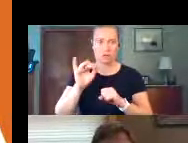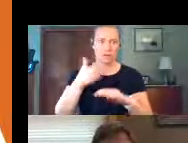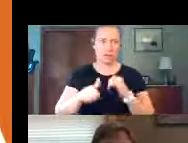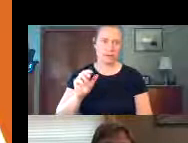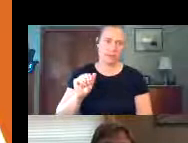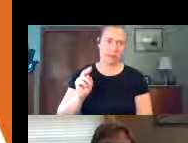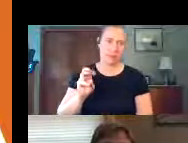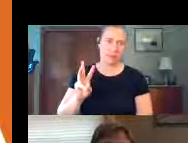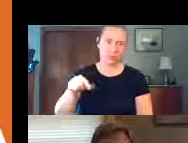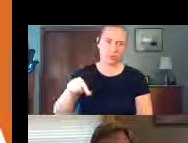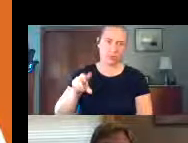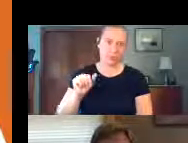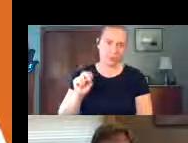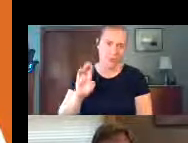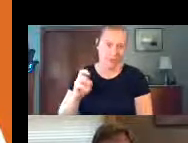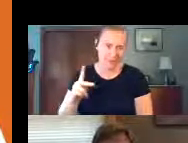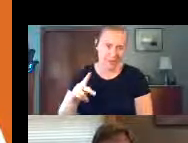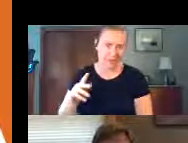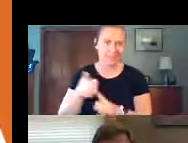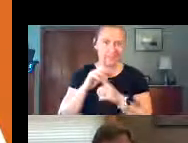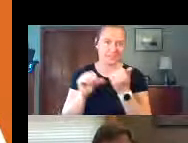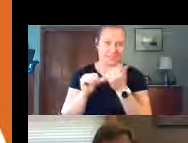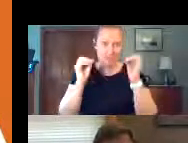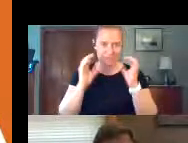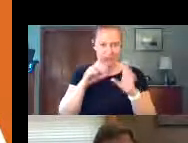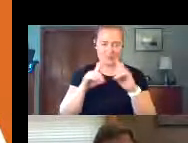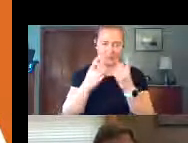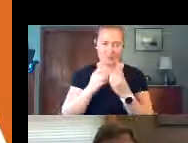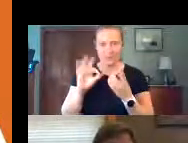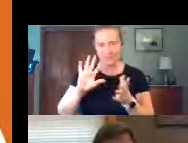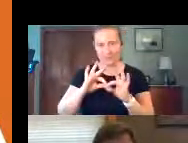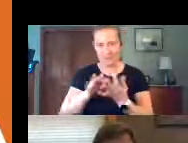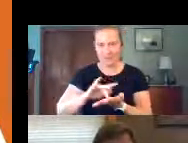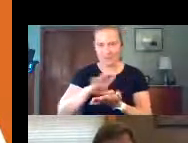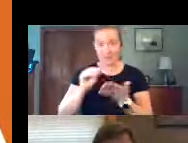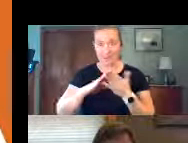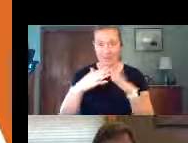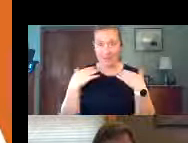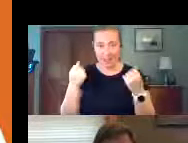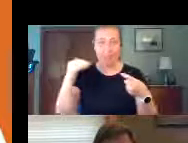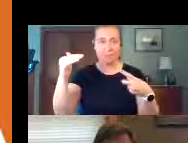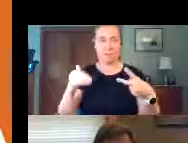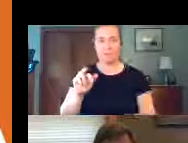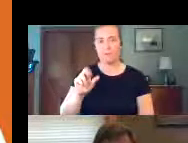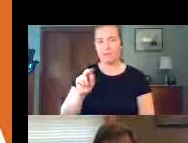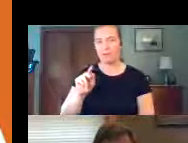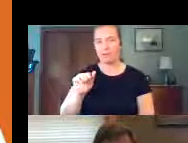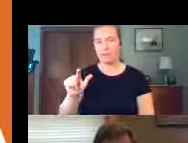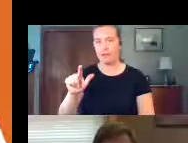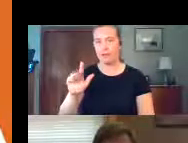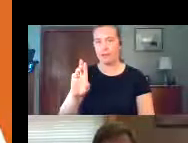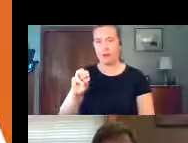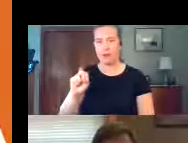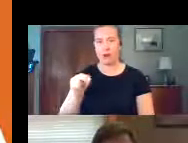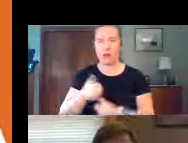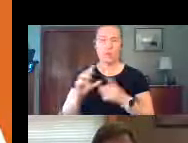D&I Launchpad and assistant professor in the Department of Family Medicine and Community Health, and Randall Brown, associate professor